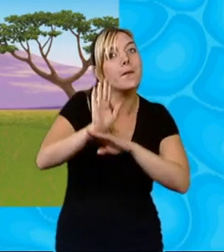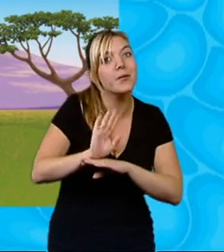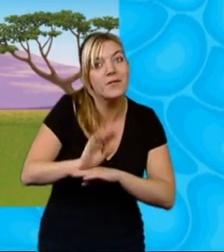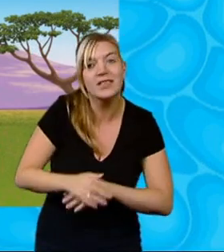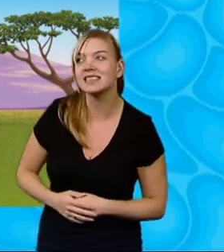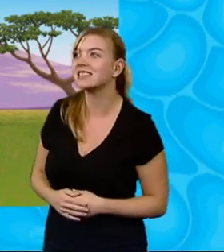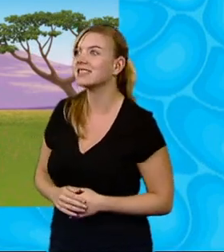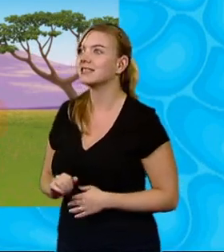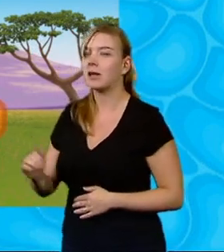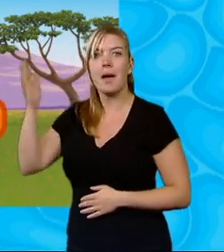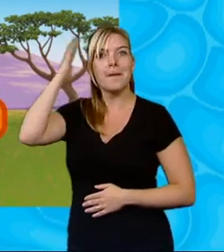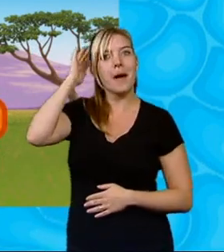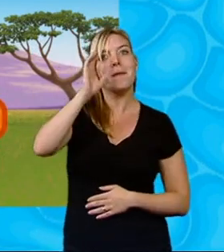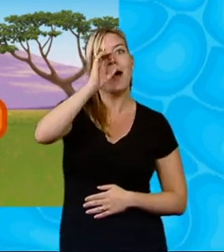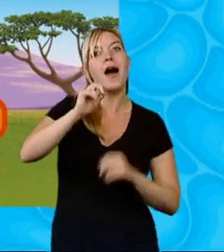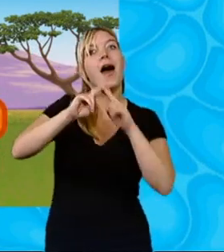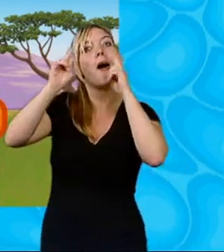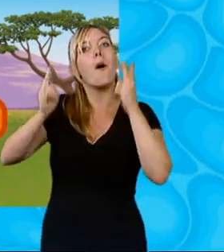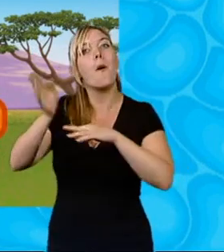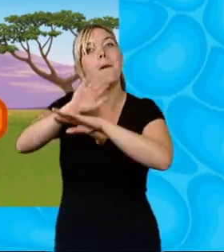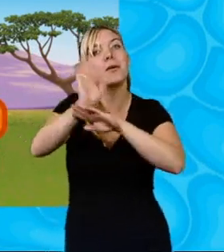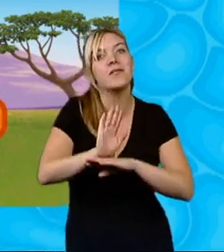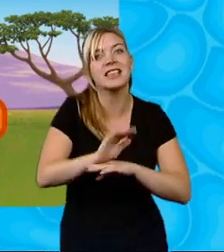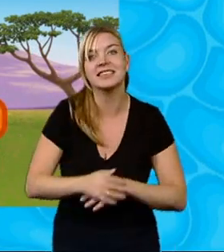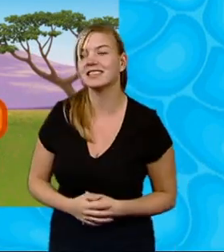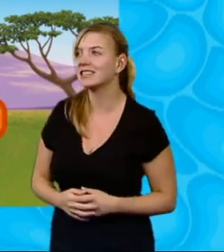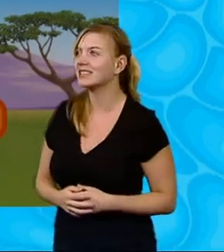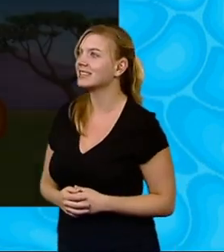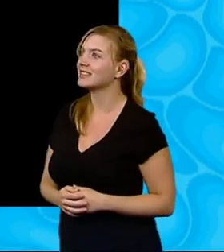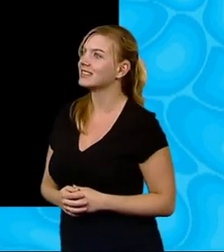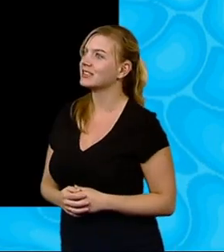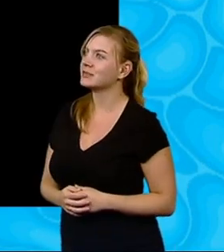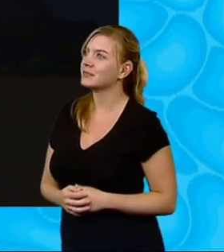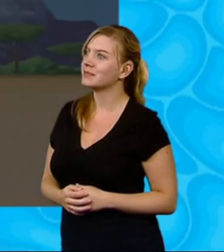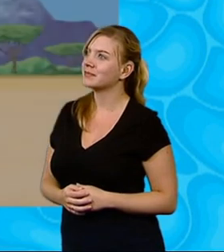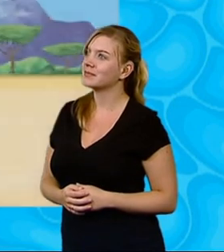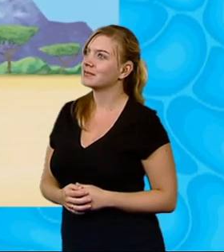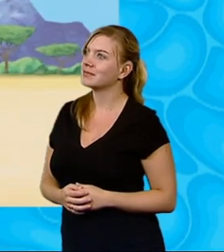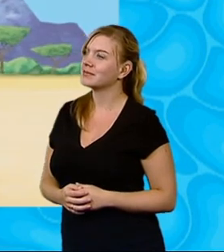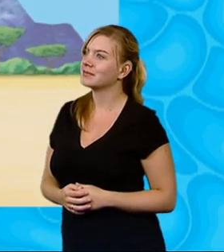movies. Mama Mirabelle's home movies.